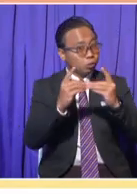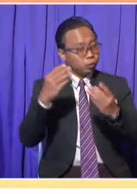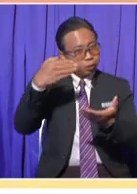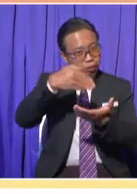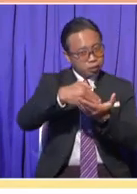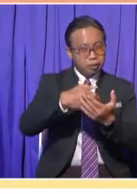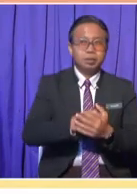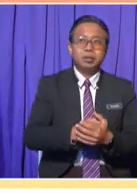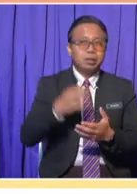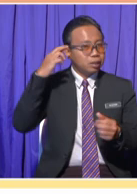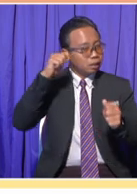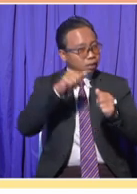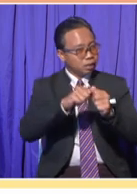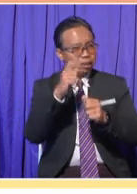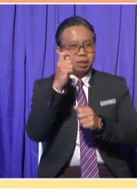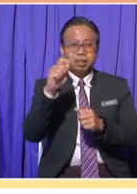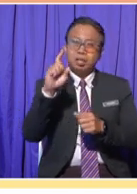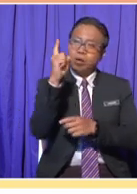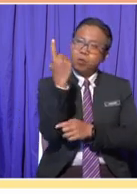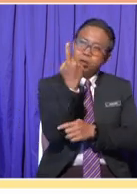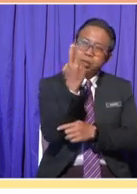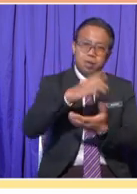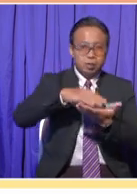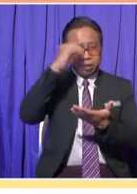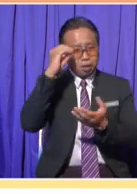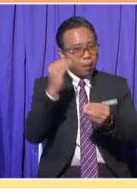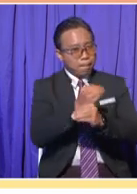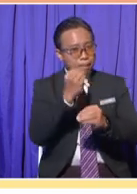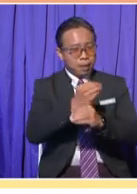again, remember, the only way to learn math is to